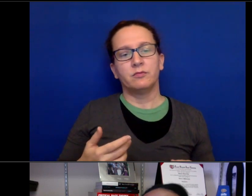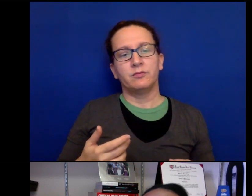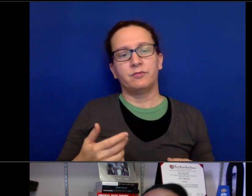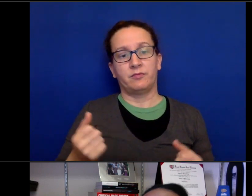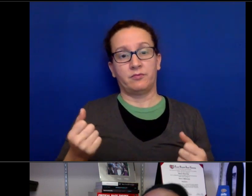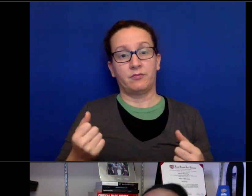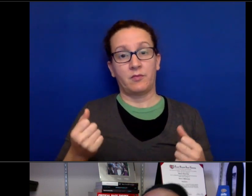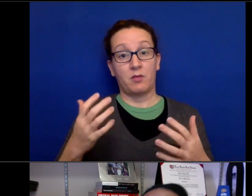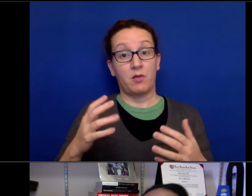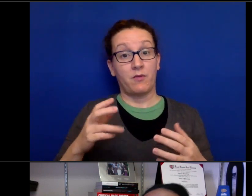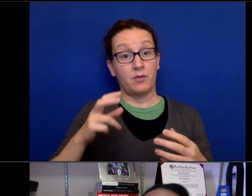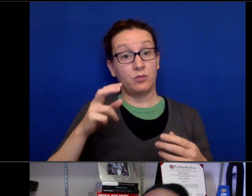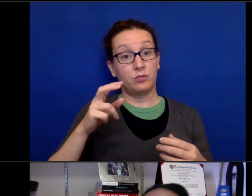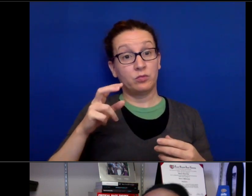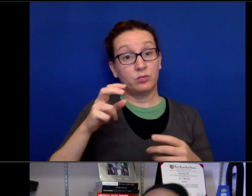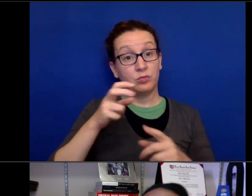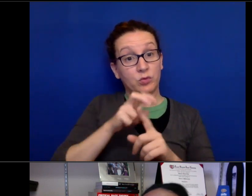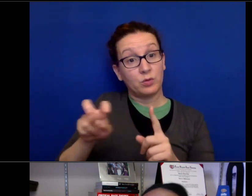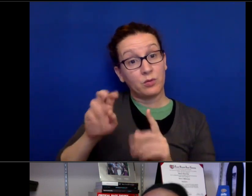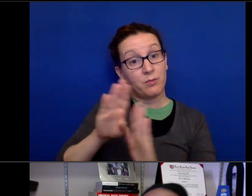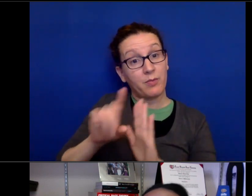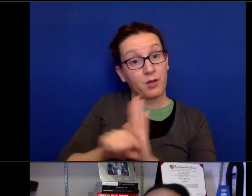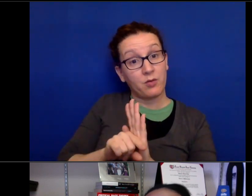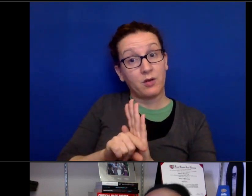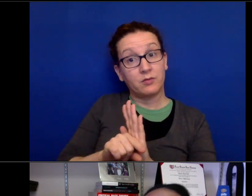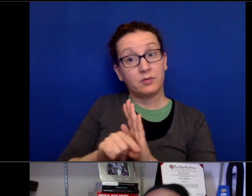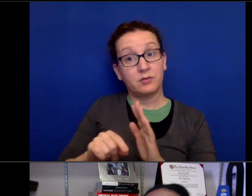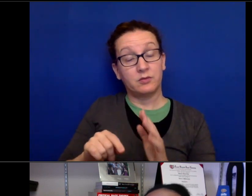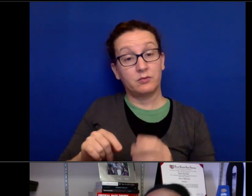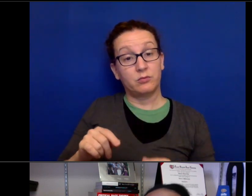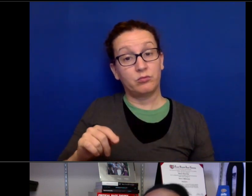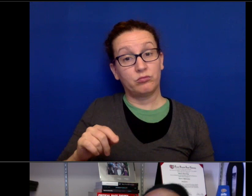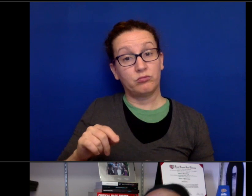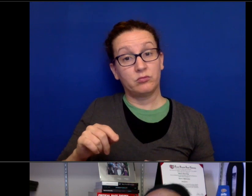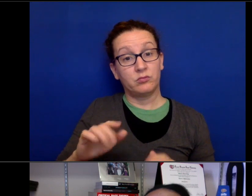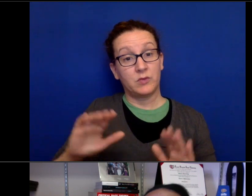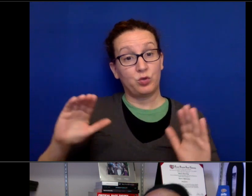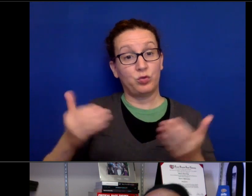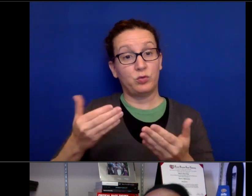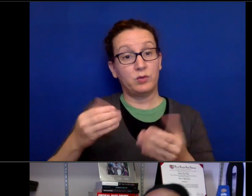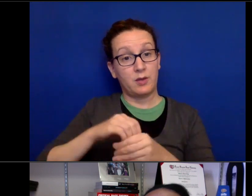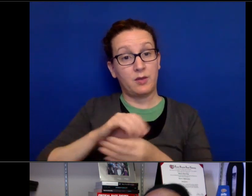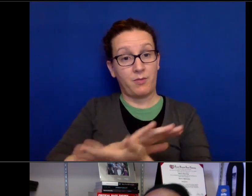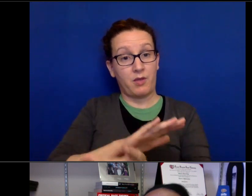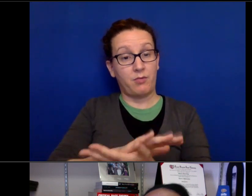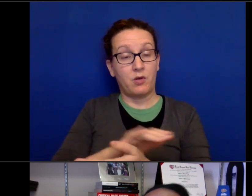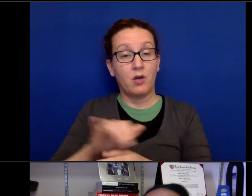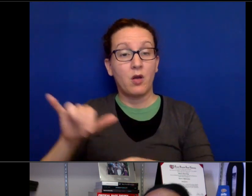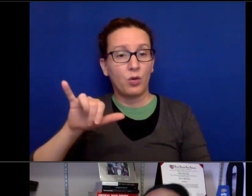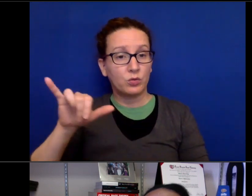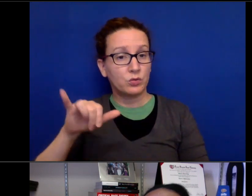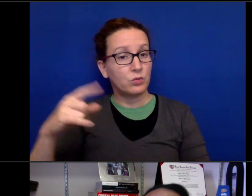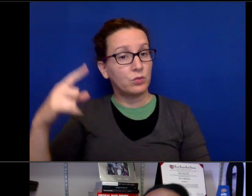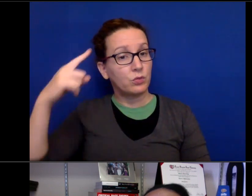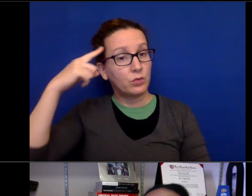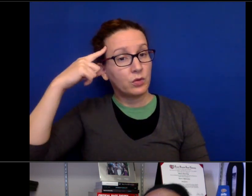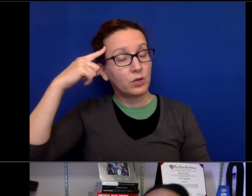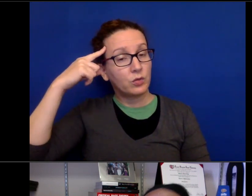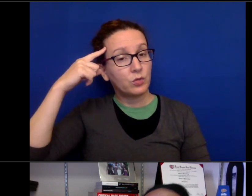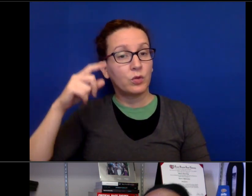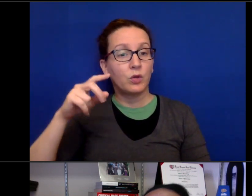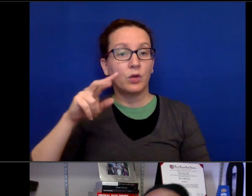let's say the transitional background you need to introduce in the paper. But also, I think there's also the flip side